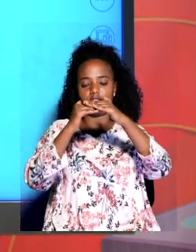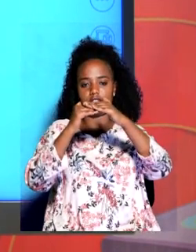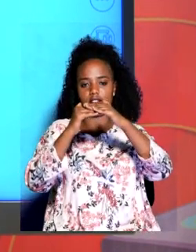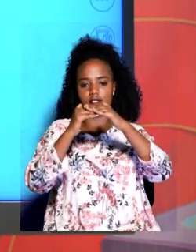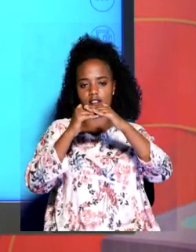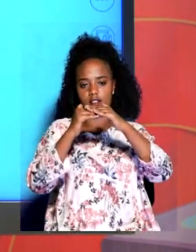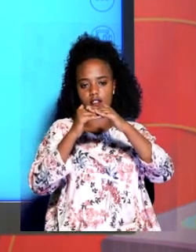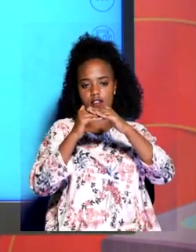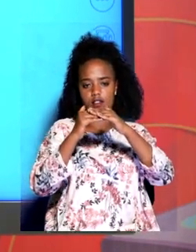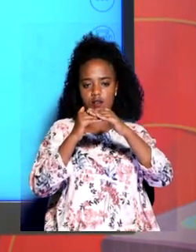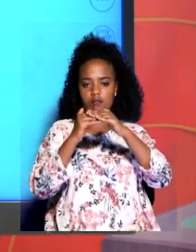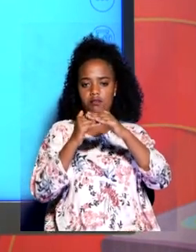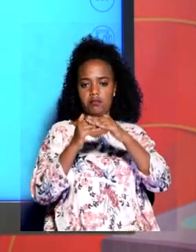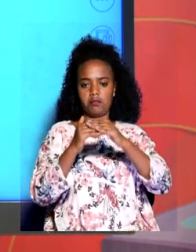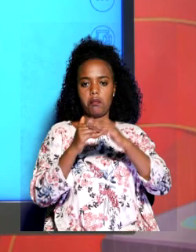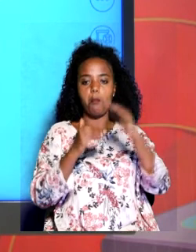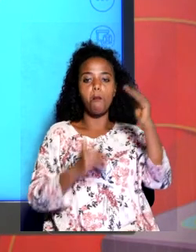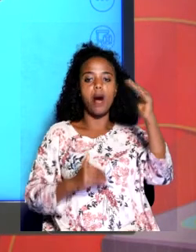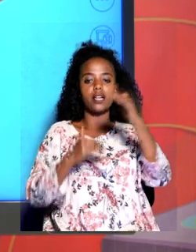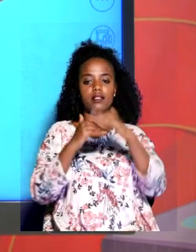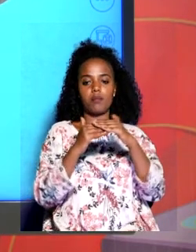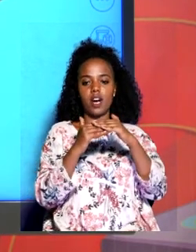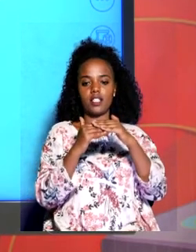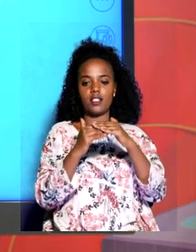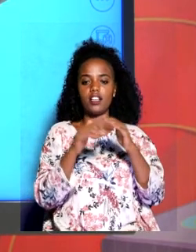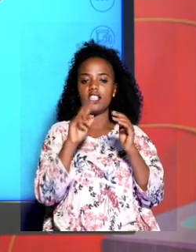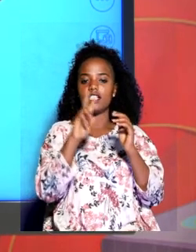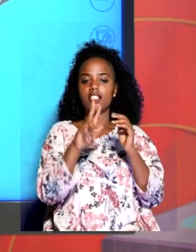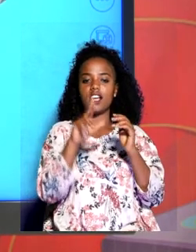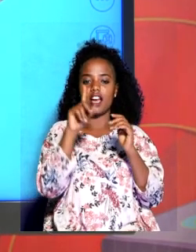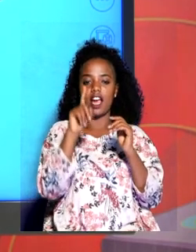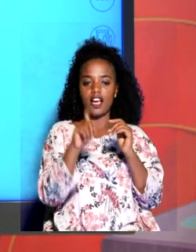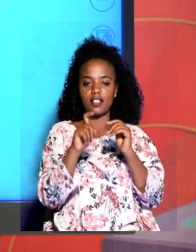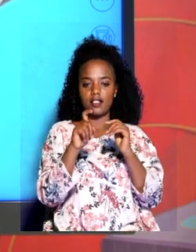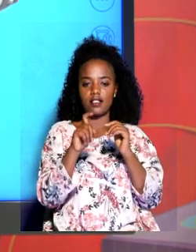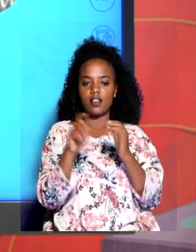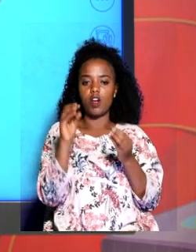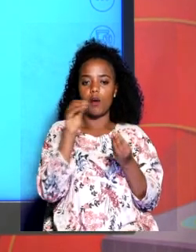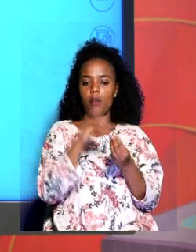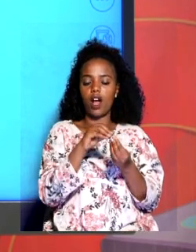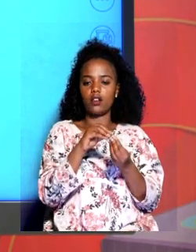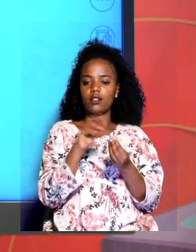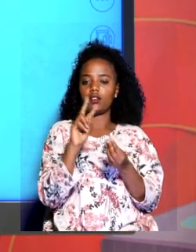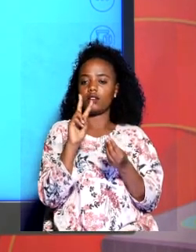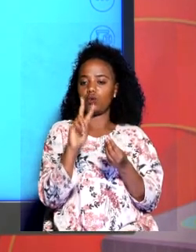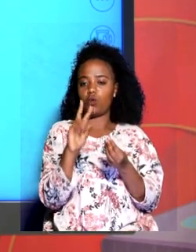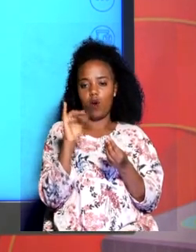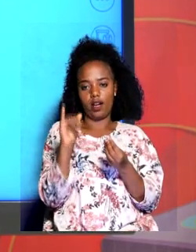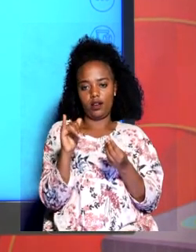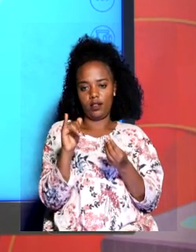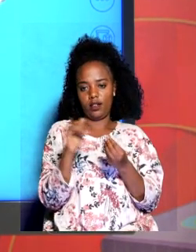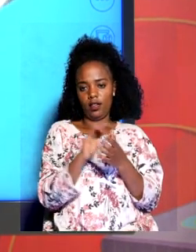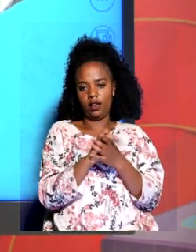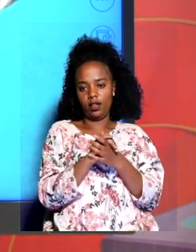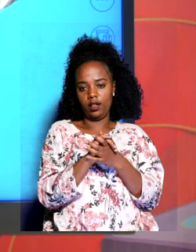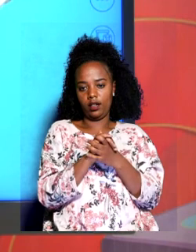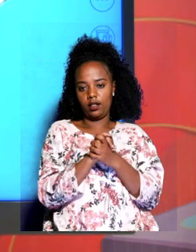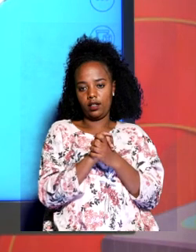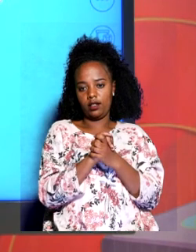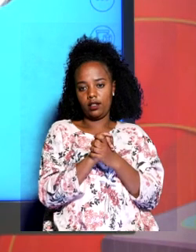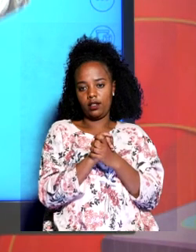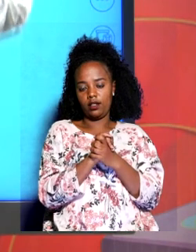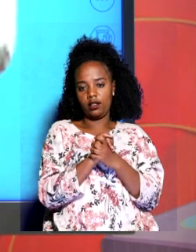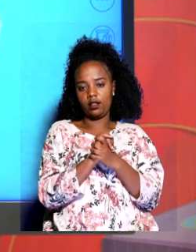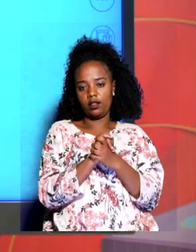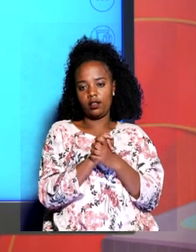Our objective function is this maximize 3x plus 2y.